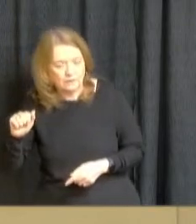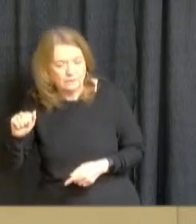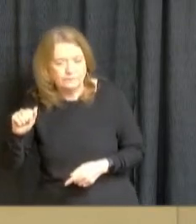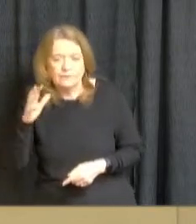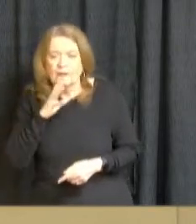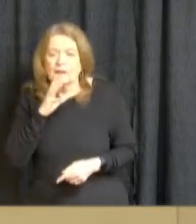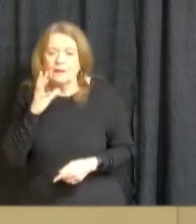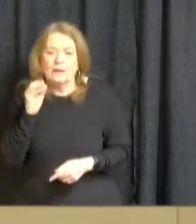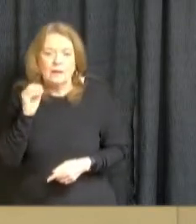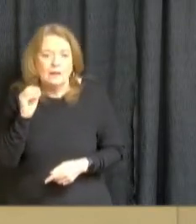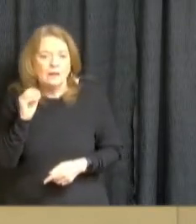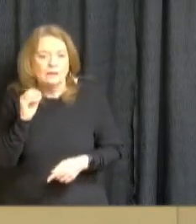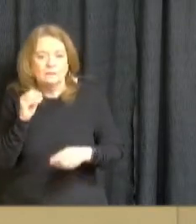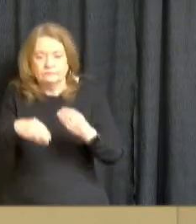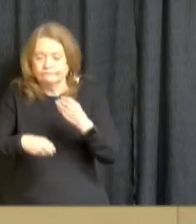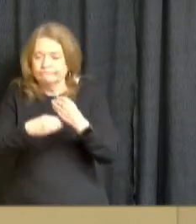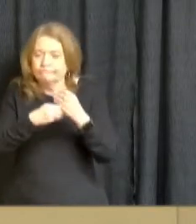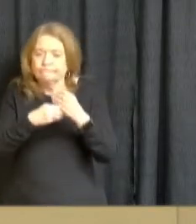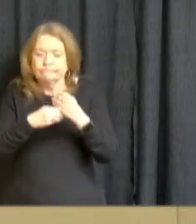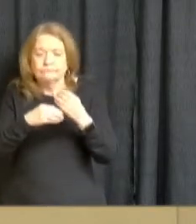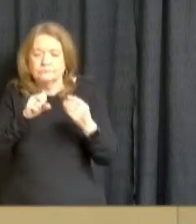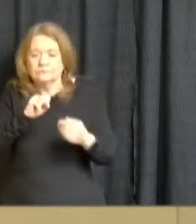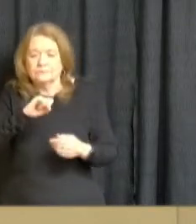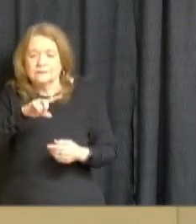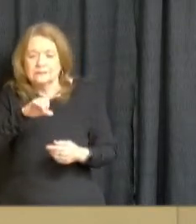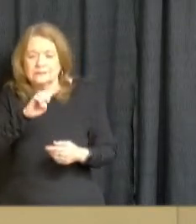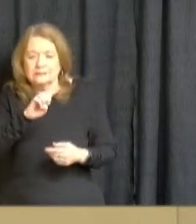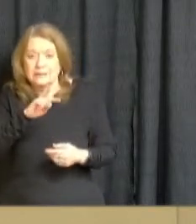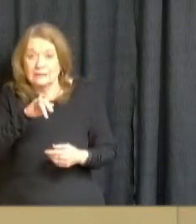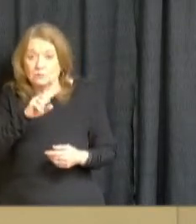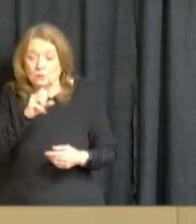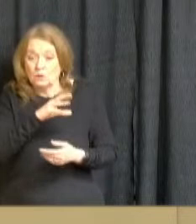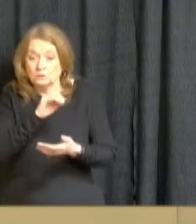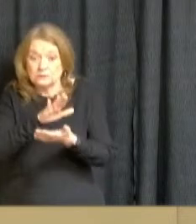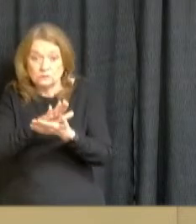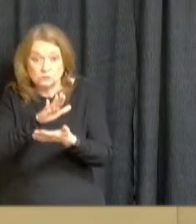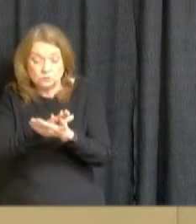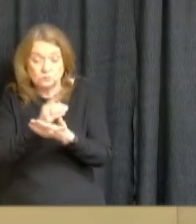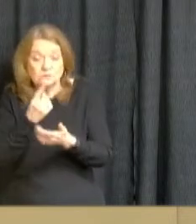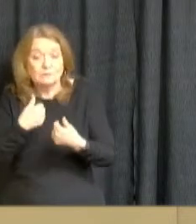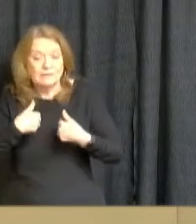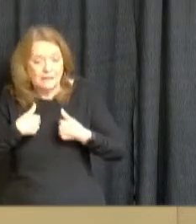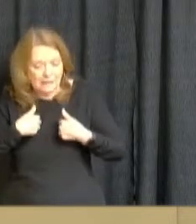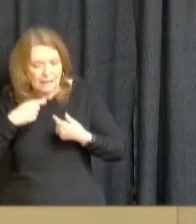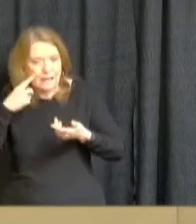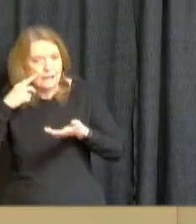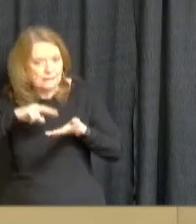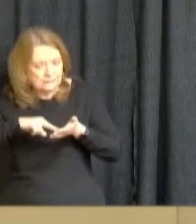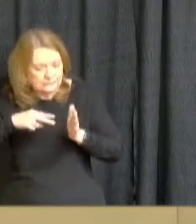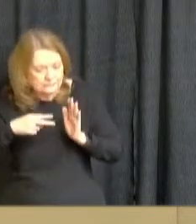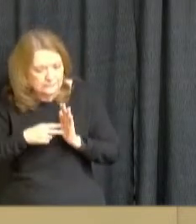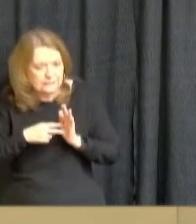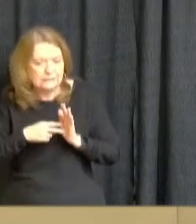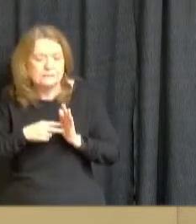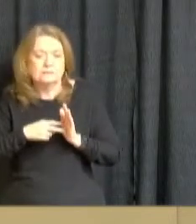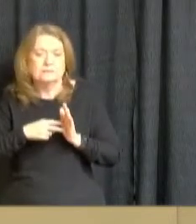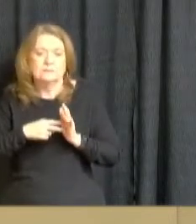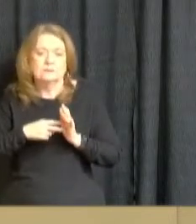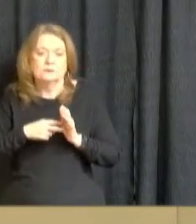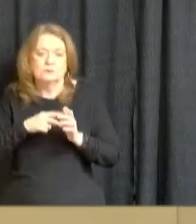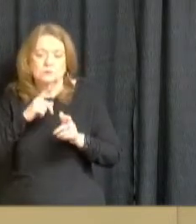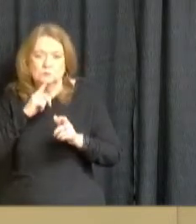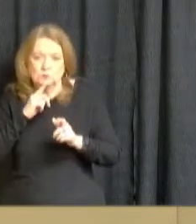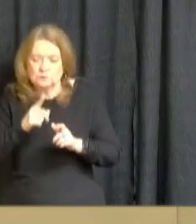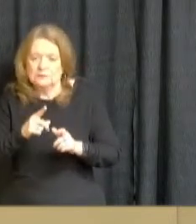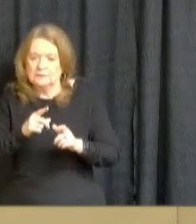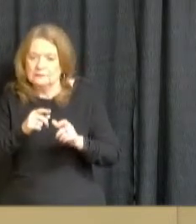And just as a side note, sidewalks to schools, this is something that I intend to keep